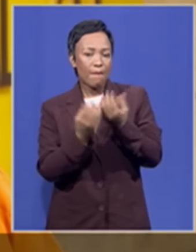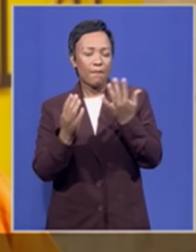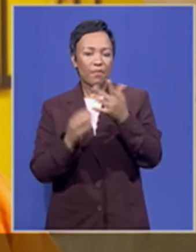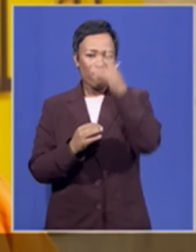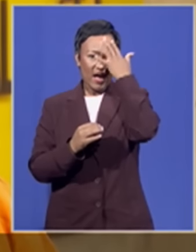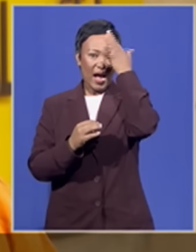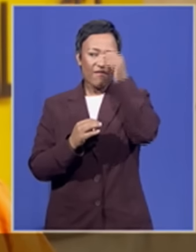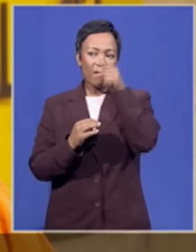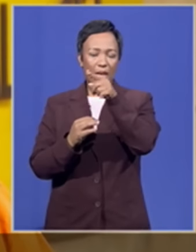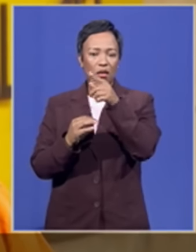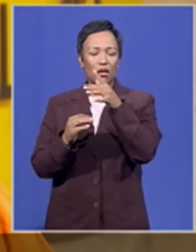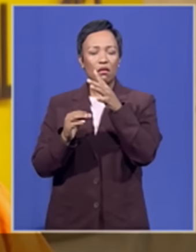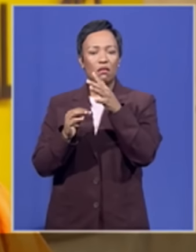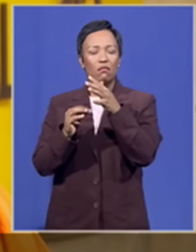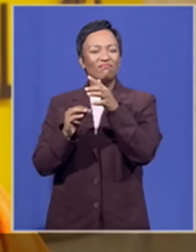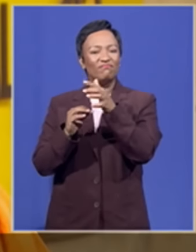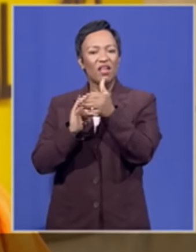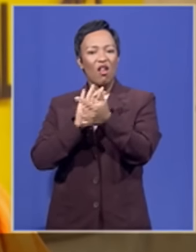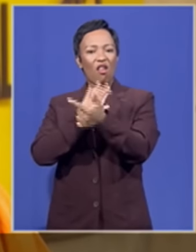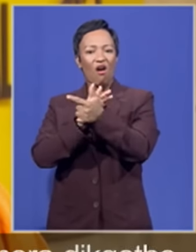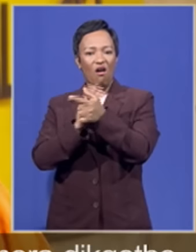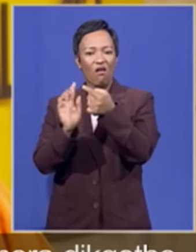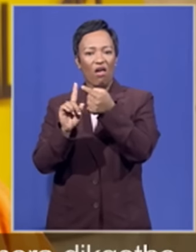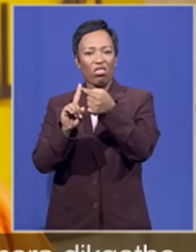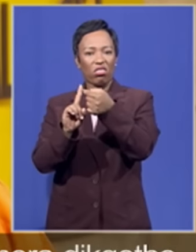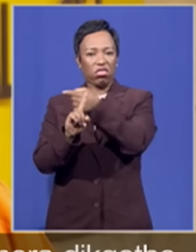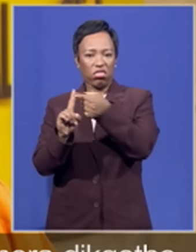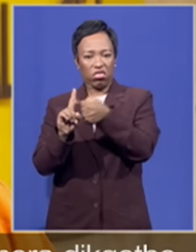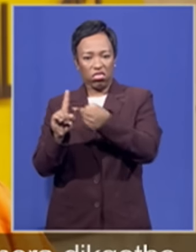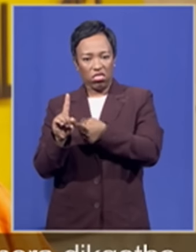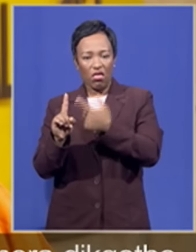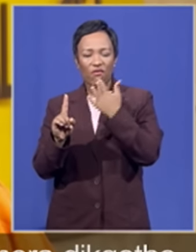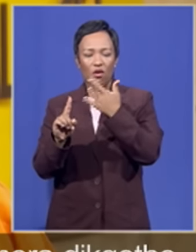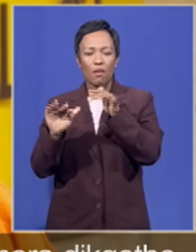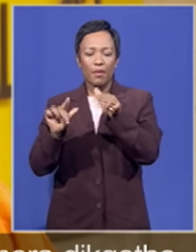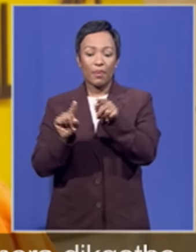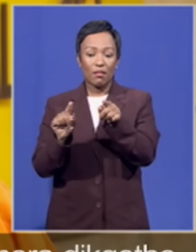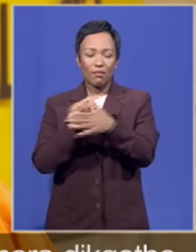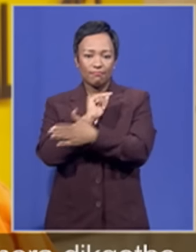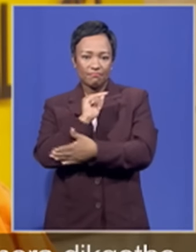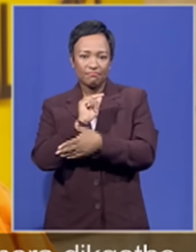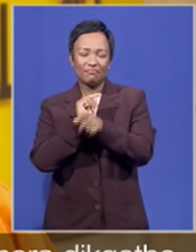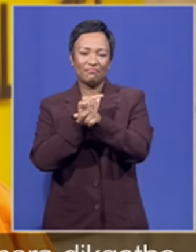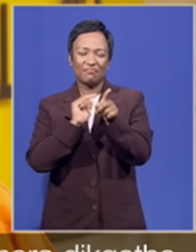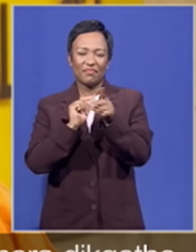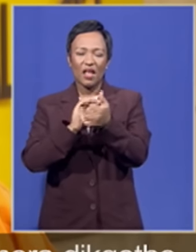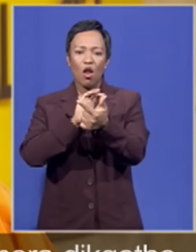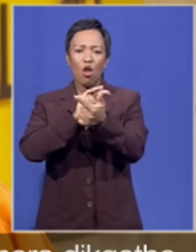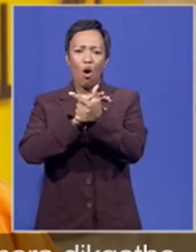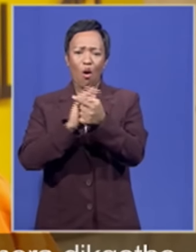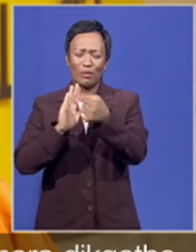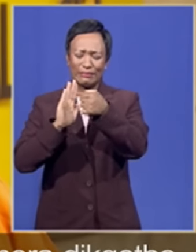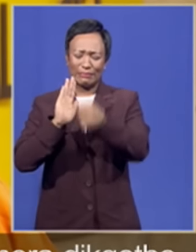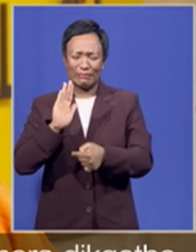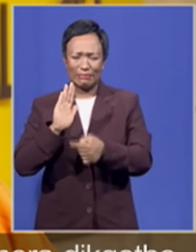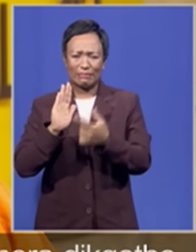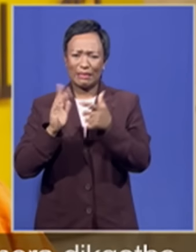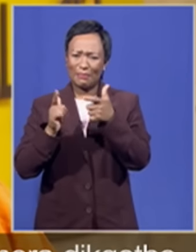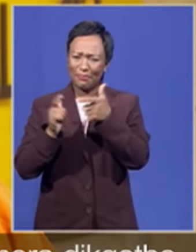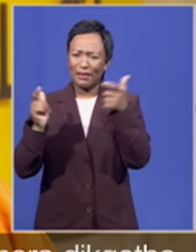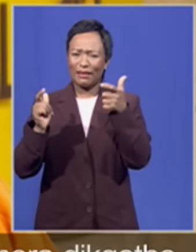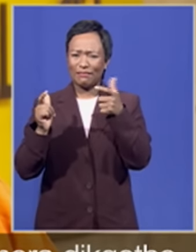government has been perpetuating against its citizens. They have been using very repressive laws that are very vague,